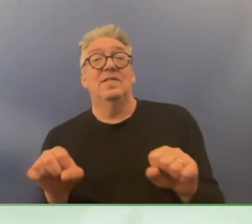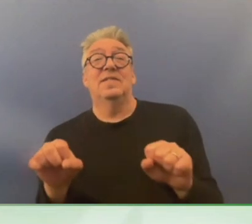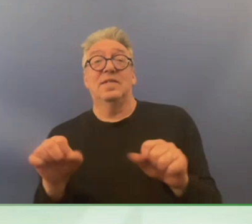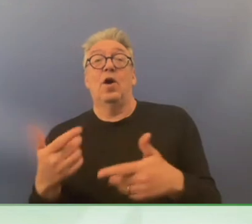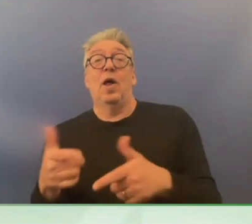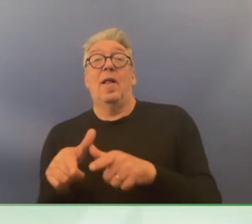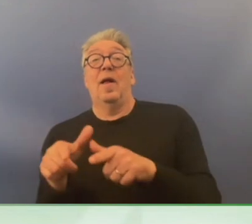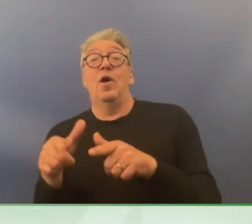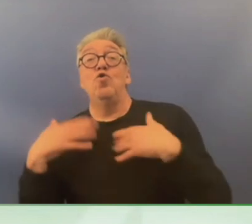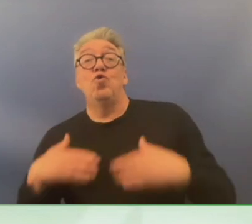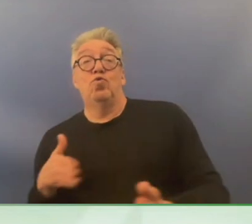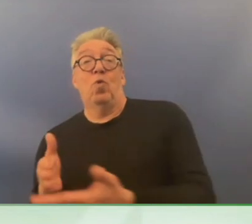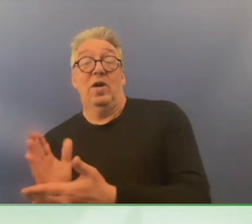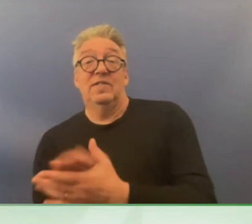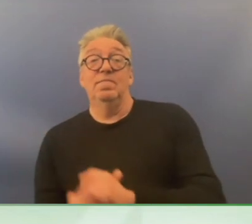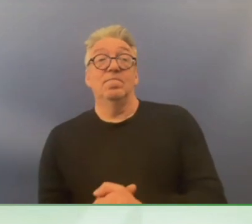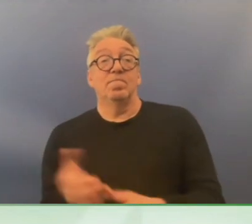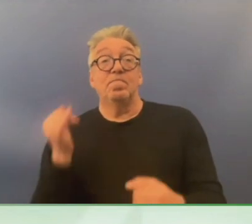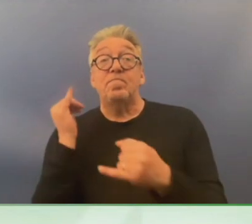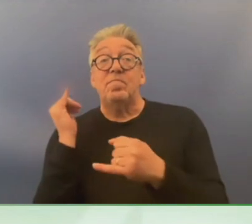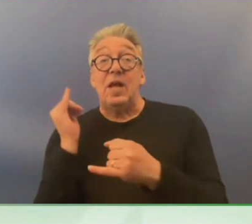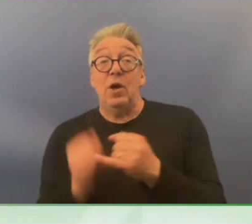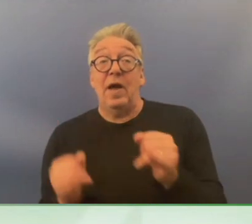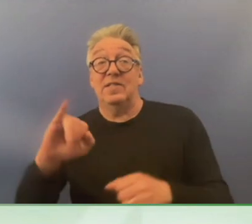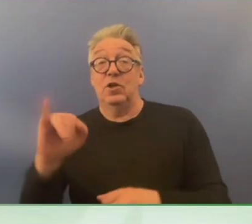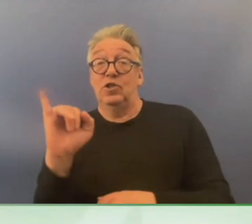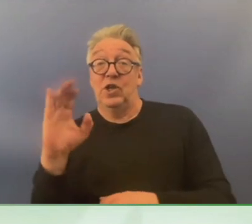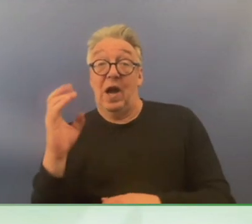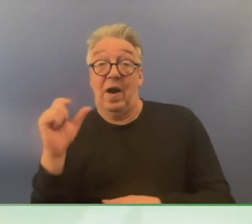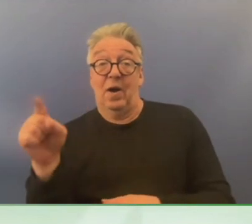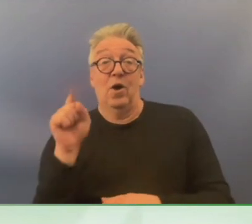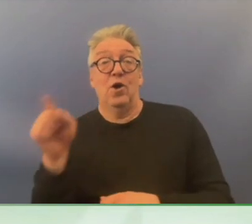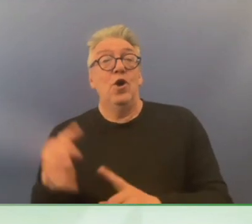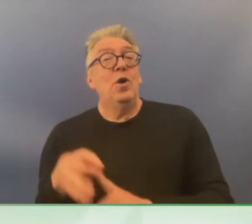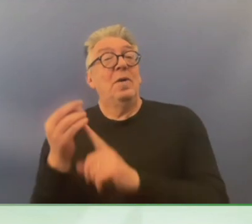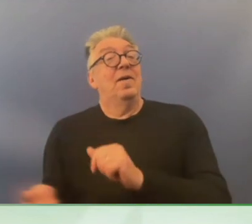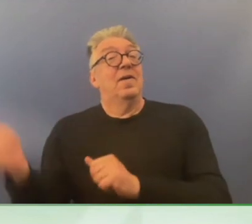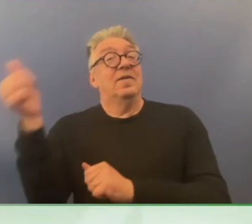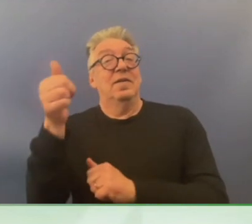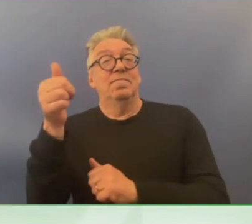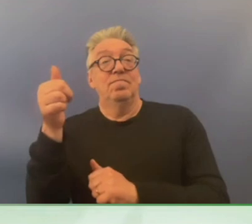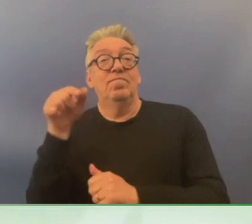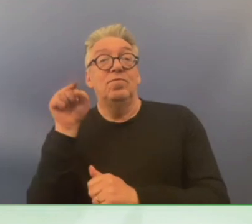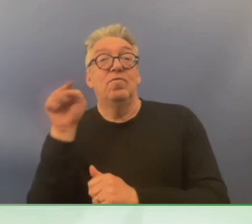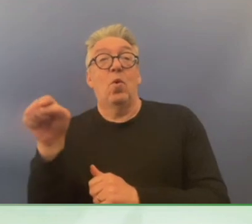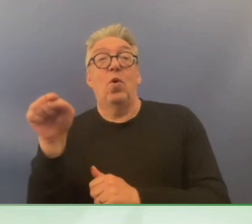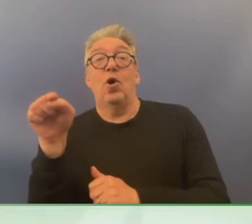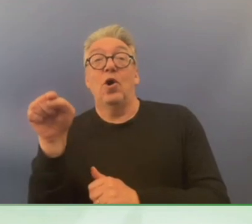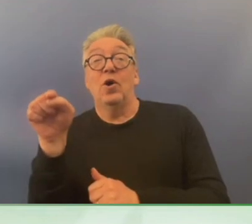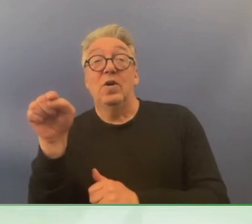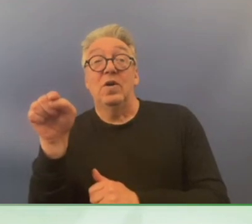not least, Jiang, who is the Vice Dean of the Special Education for the Changsha Vocational and Technical College in Yunnan.